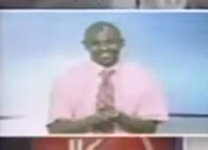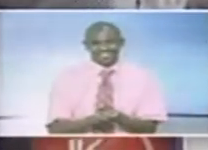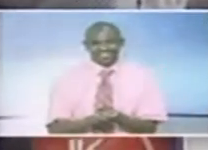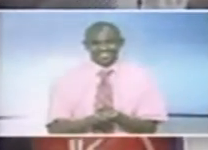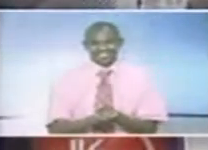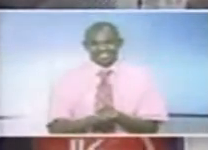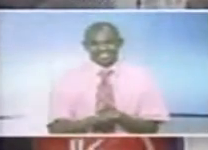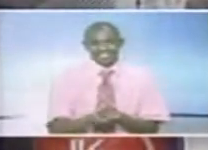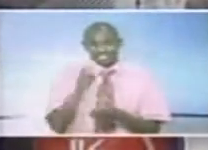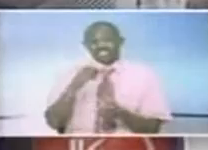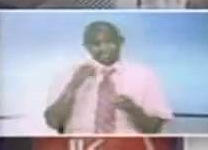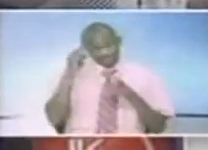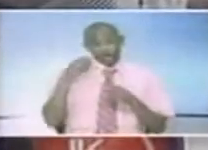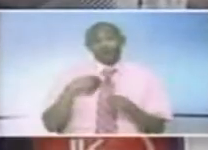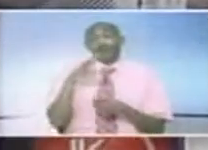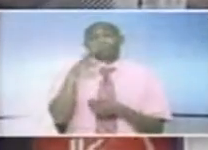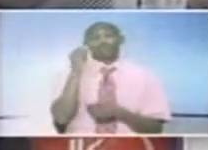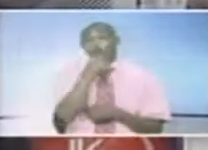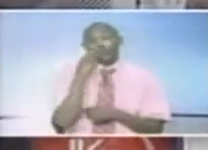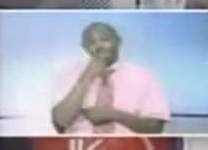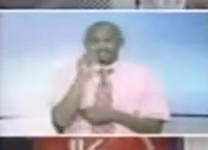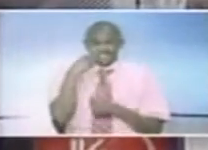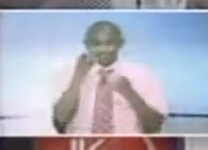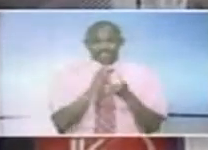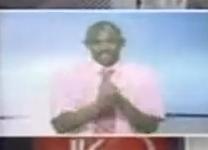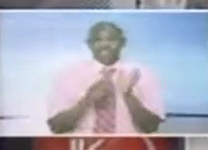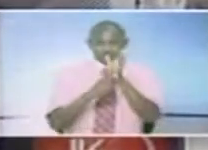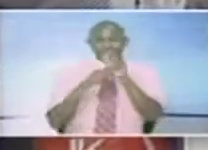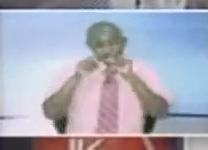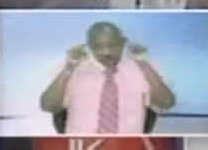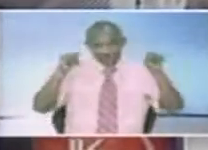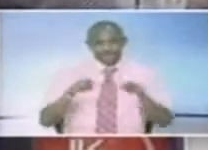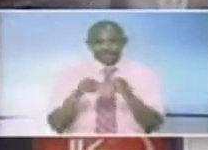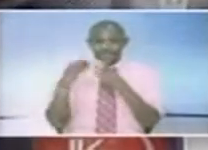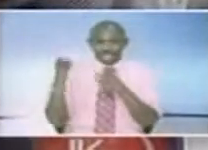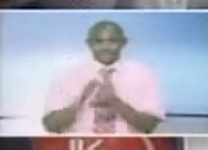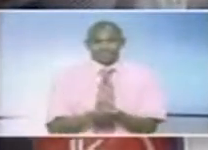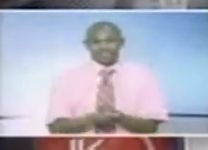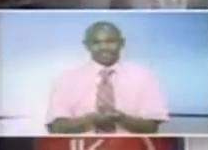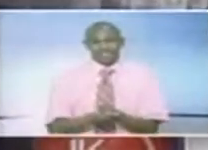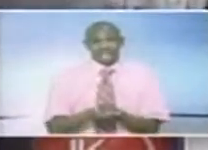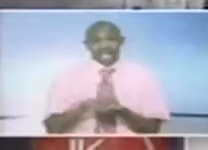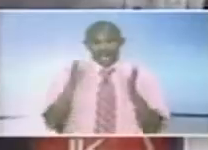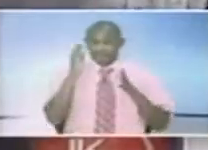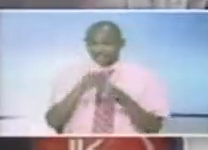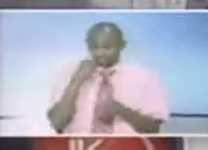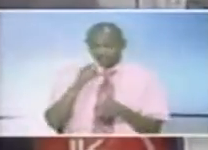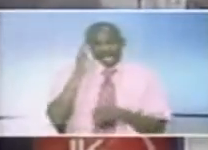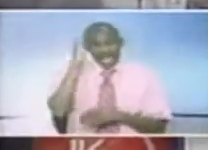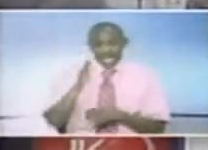Now, peleke hii picha nani mdomo, eh? Nitampelekea. I'll frame it. Nitampelekea. Patrick Solomon says,